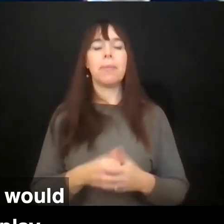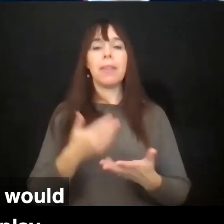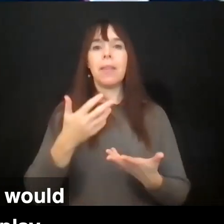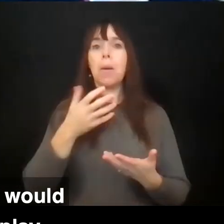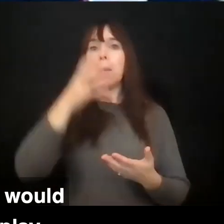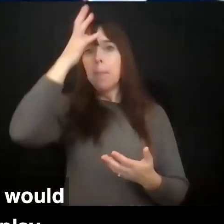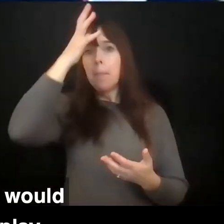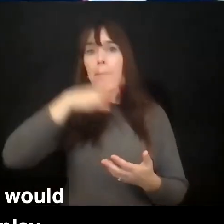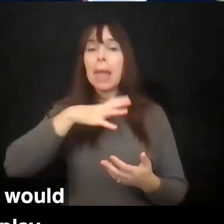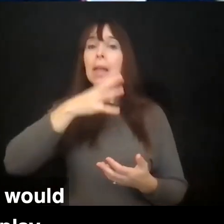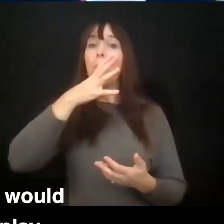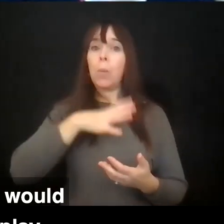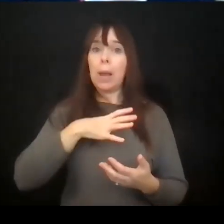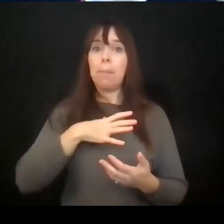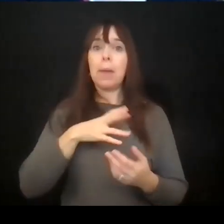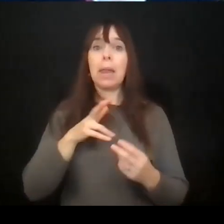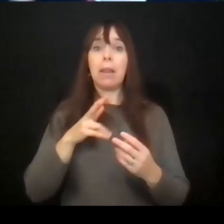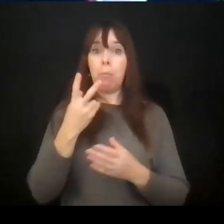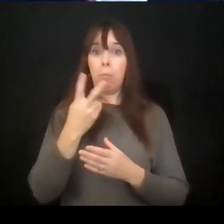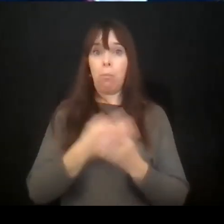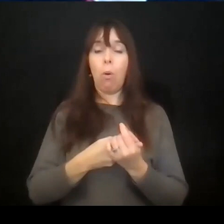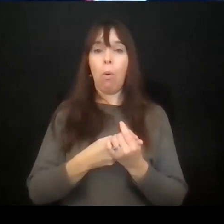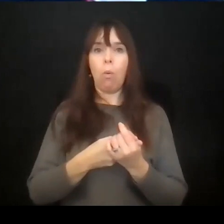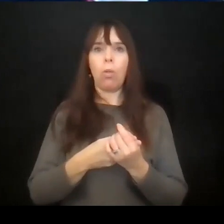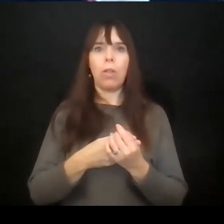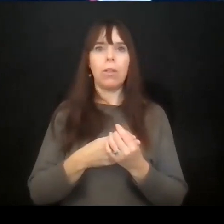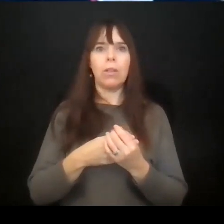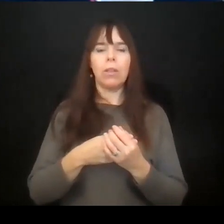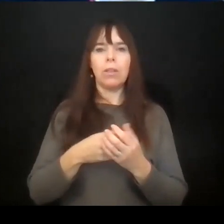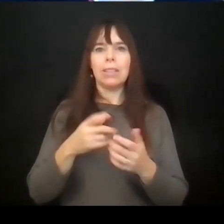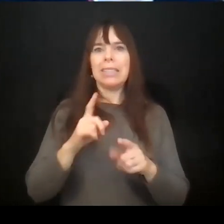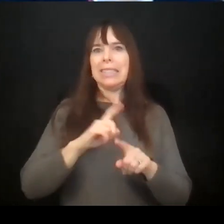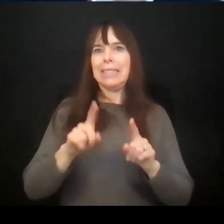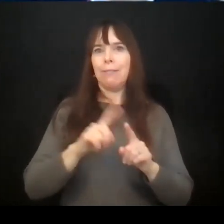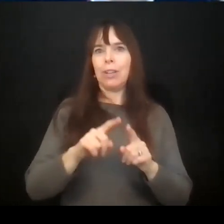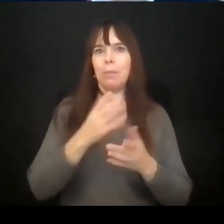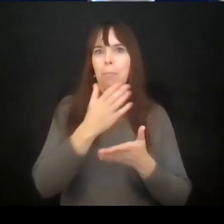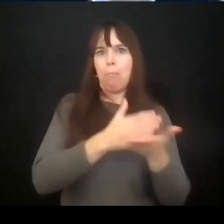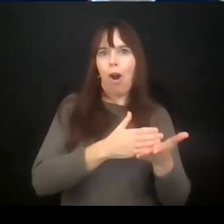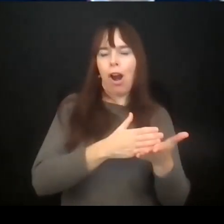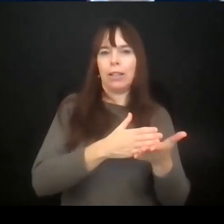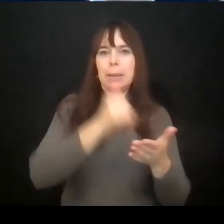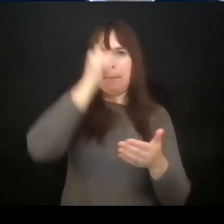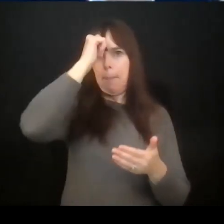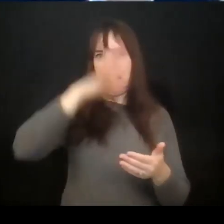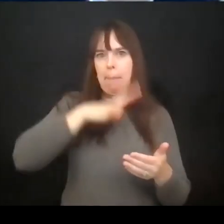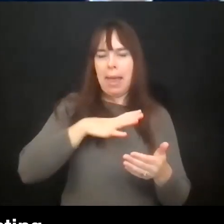women would have different roles to play. The men would